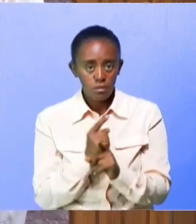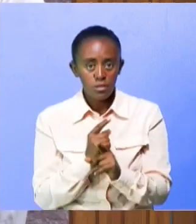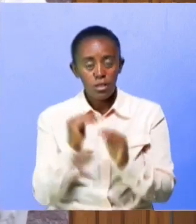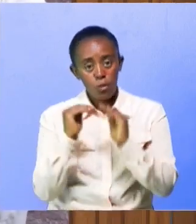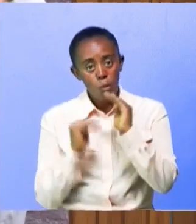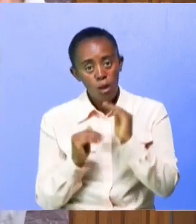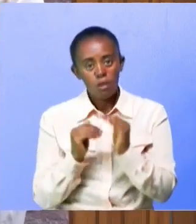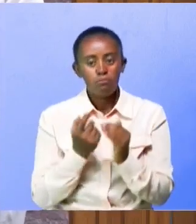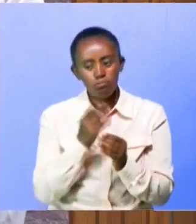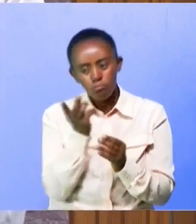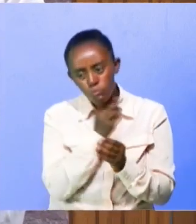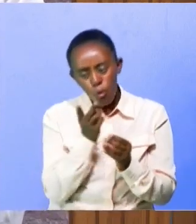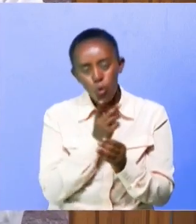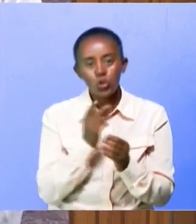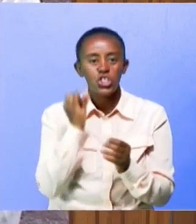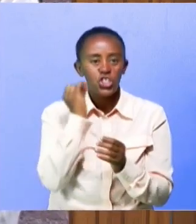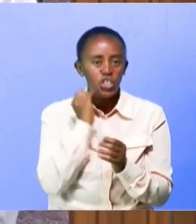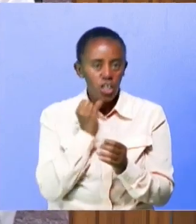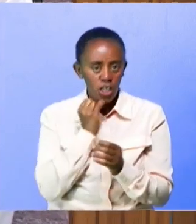of both gender.